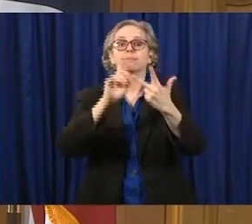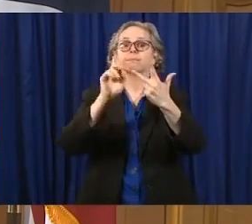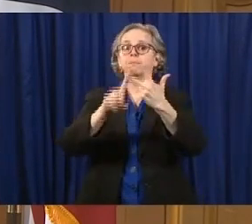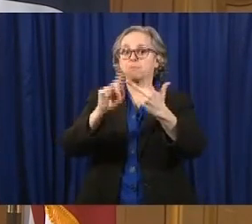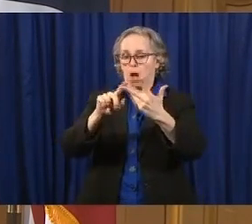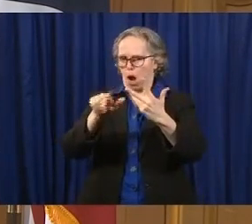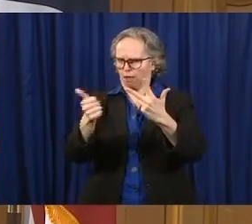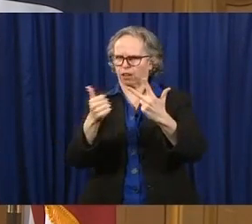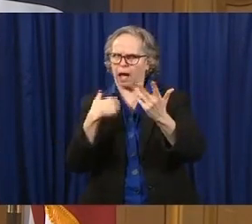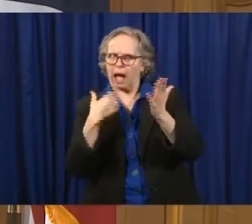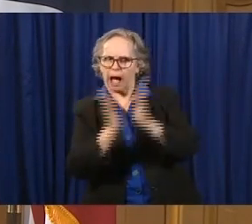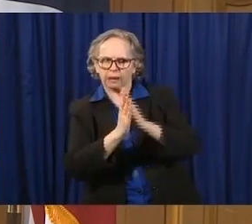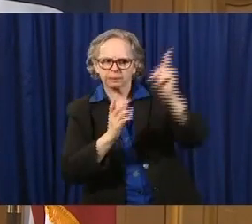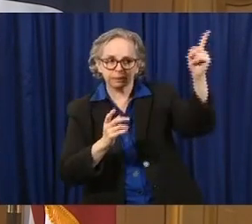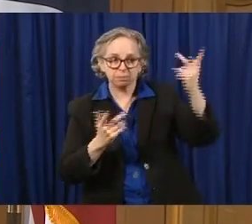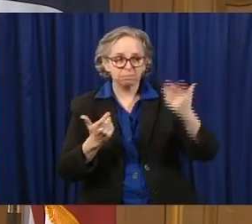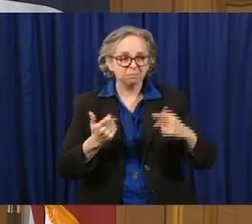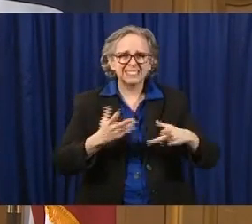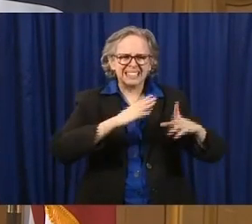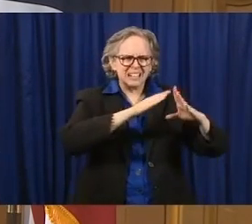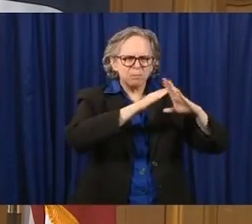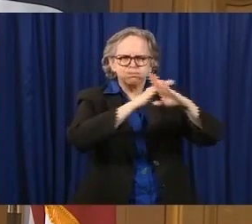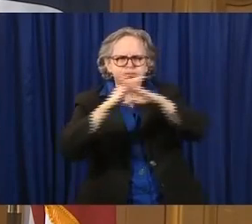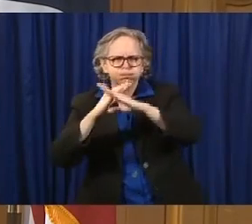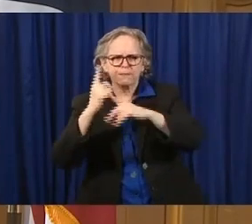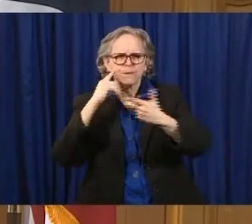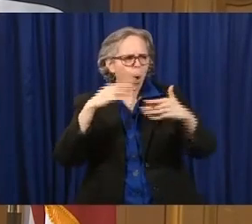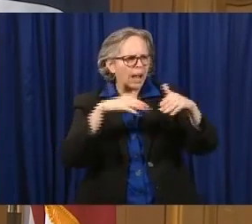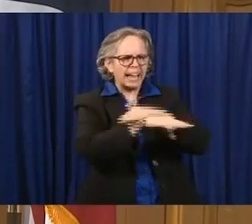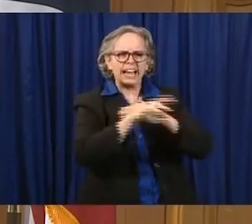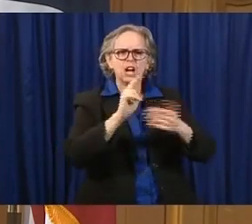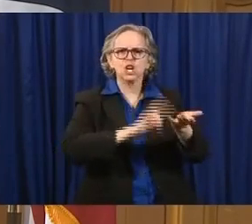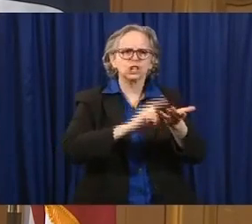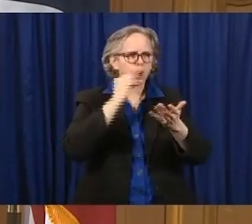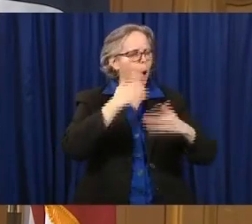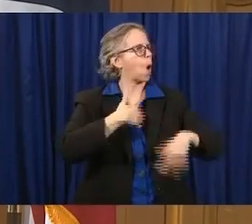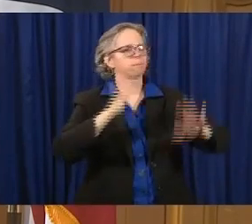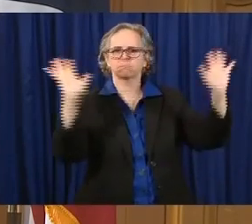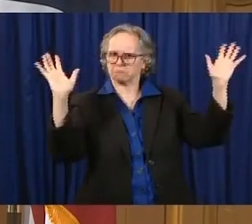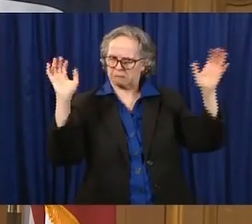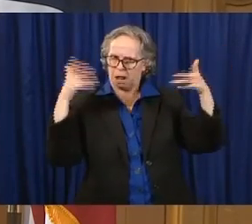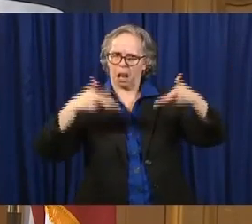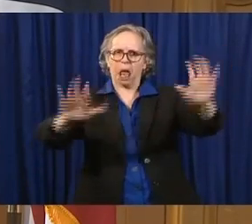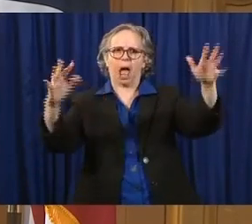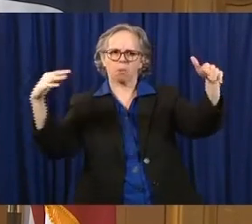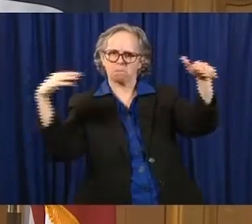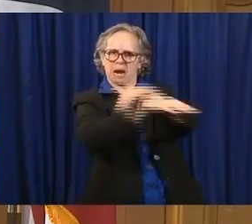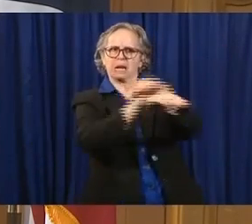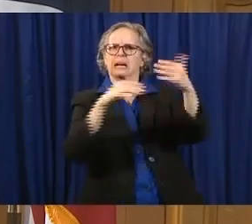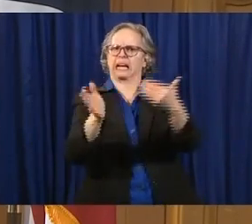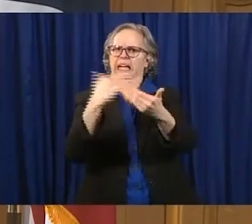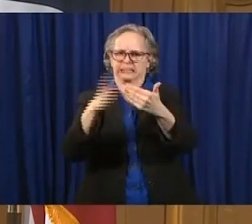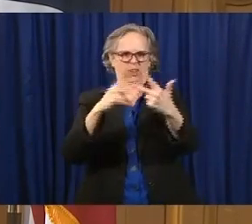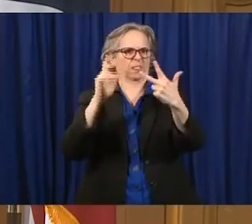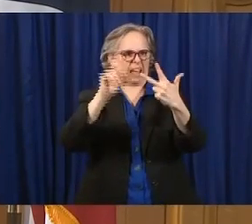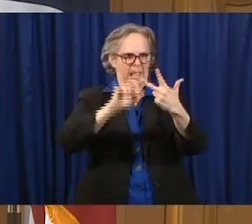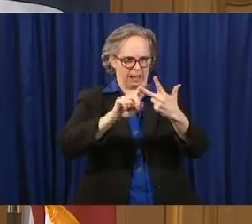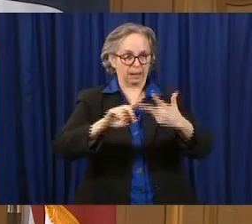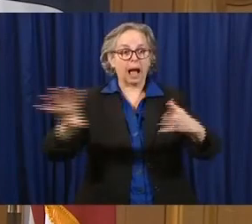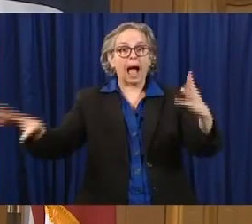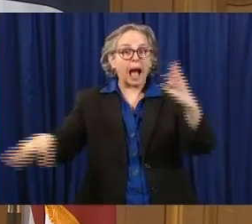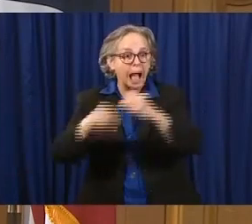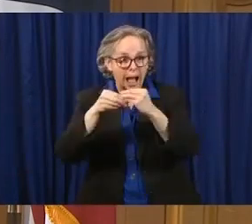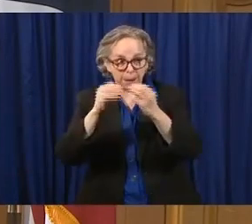to access nursing home care. 4, allow services to be provided at alternative locations. And 5,